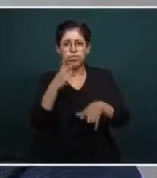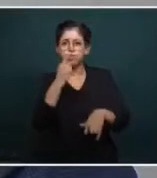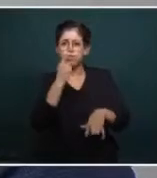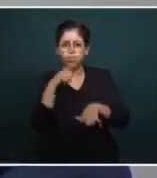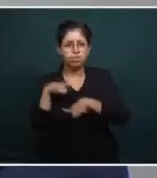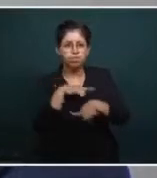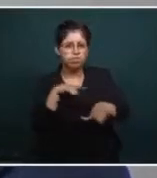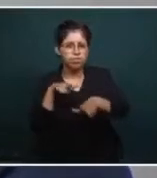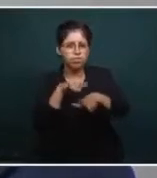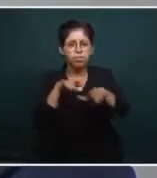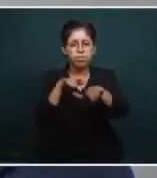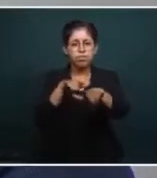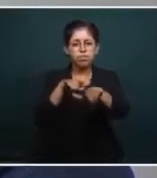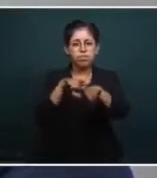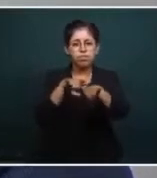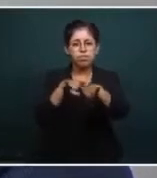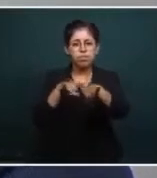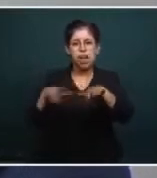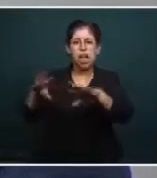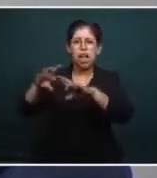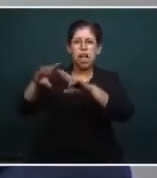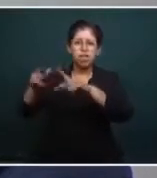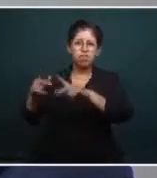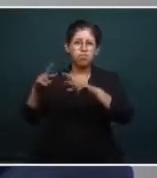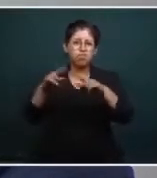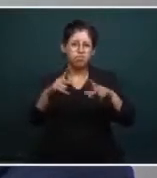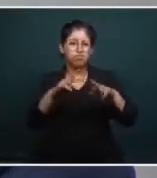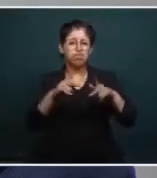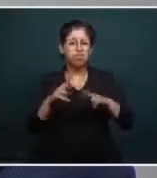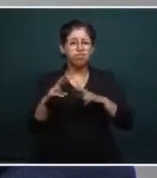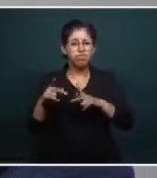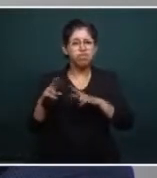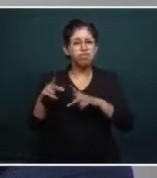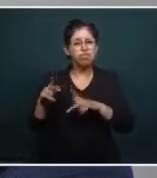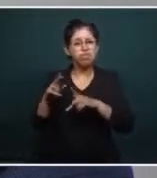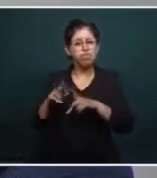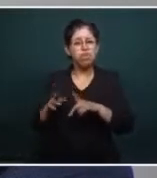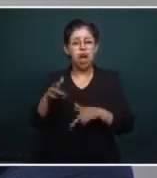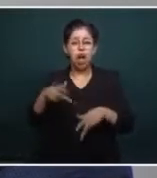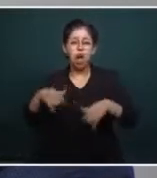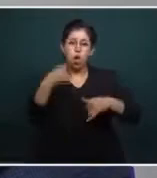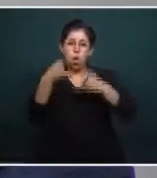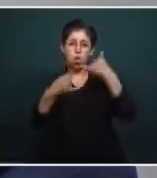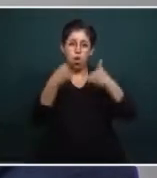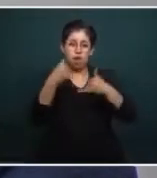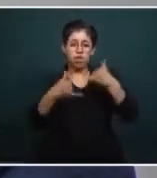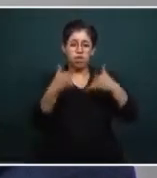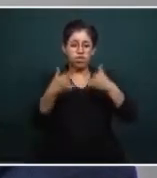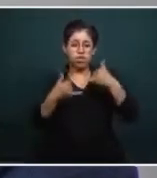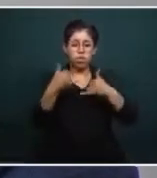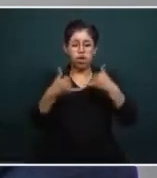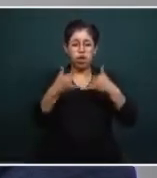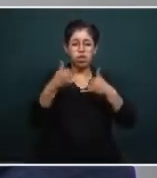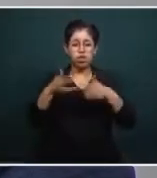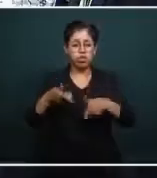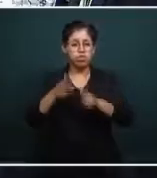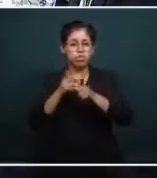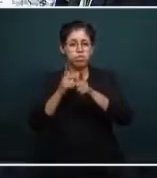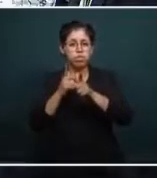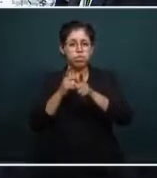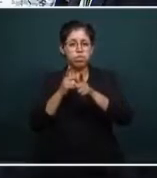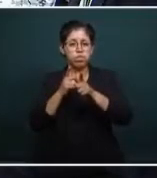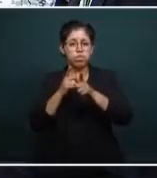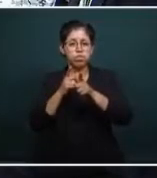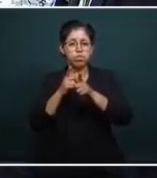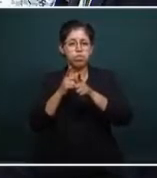con año operations year by year, destruimos varias and we've miles de discovered juguetes con thousands of apariencia de children arma. Solamente se toys that permite have la